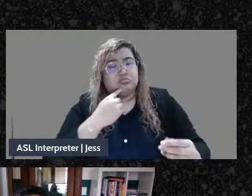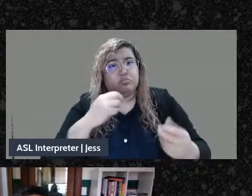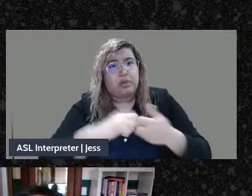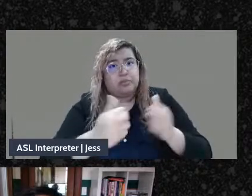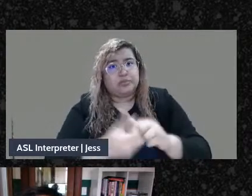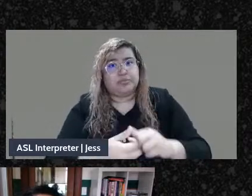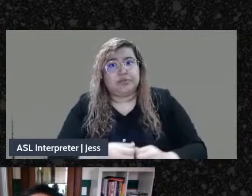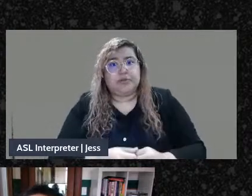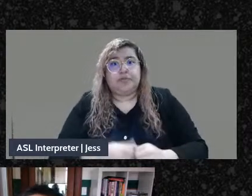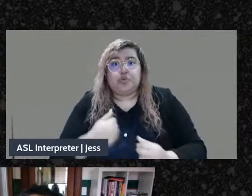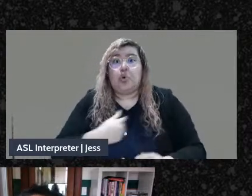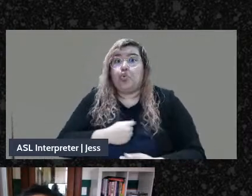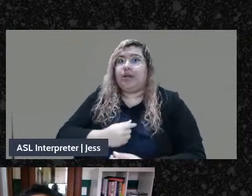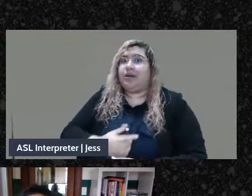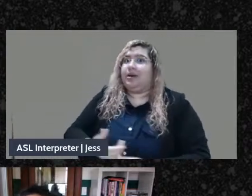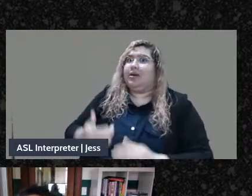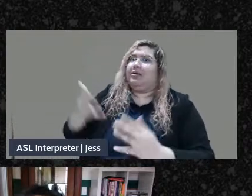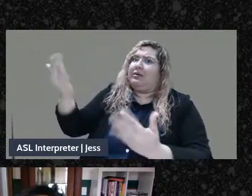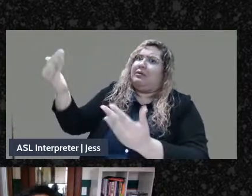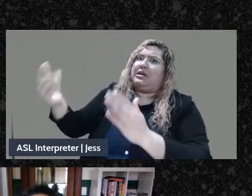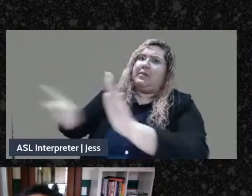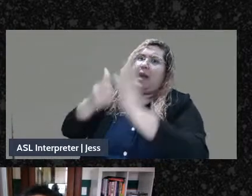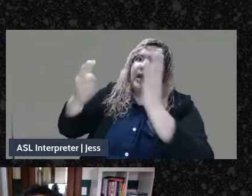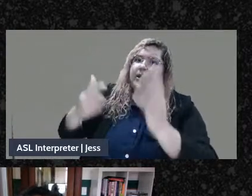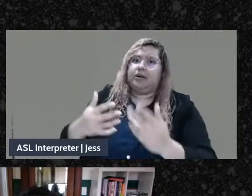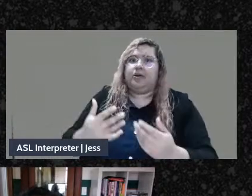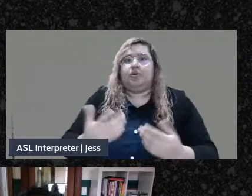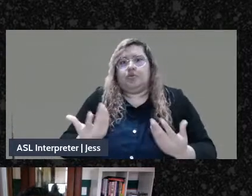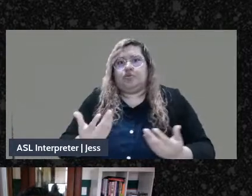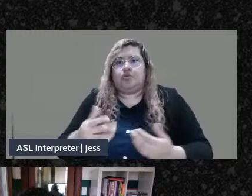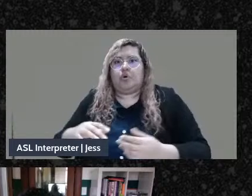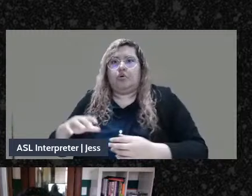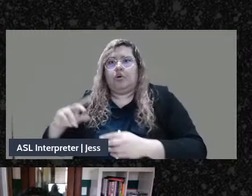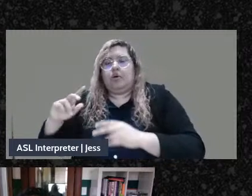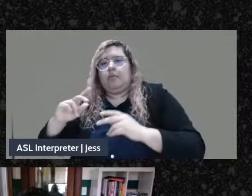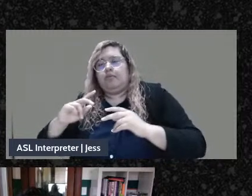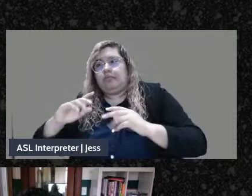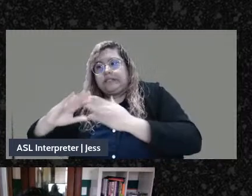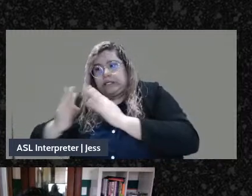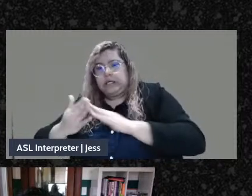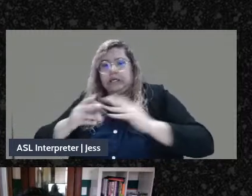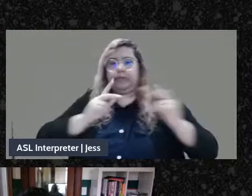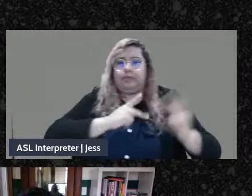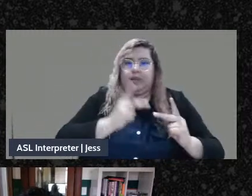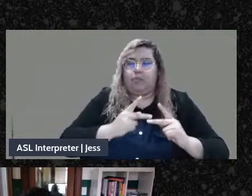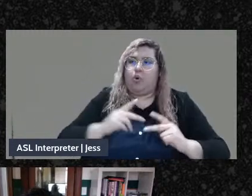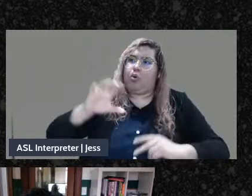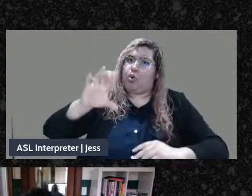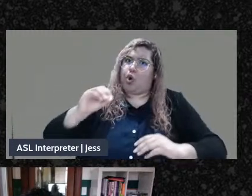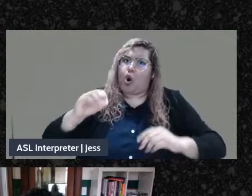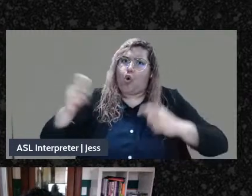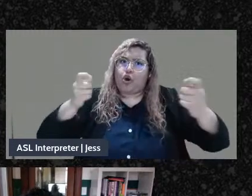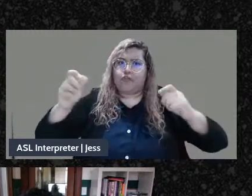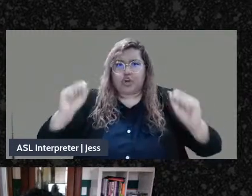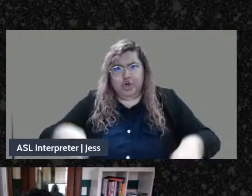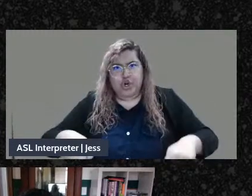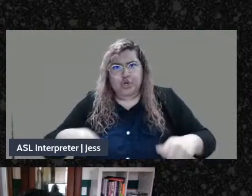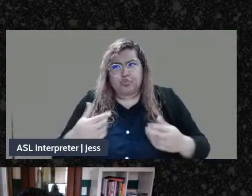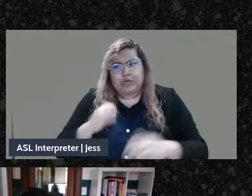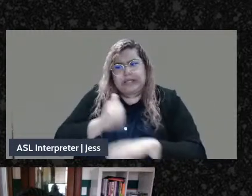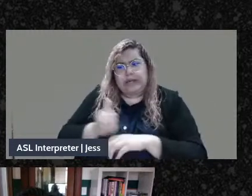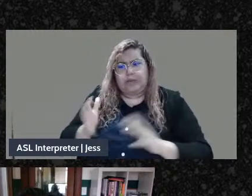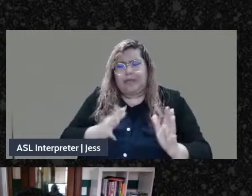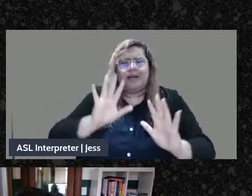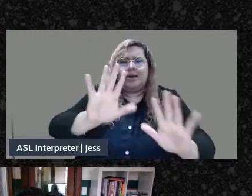you know, like the people in the city can co-govern and I have this like super thought out plan for co-governance. It's more that I'm like, we